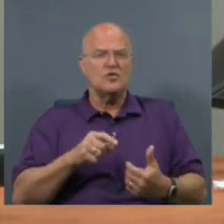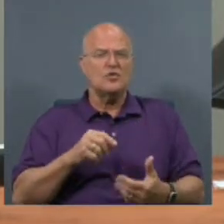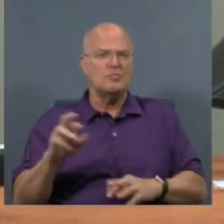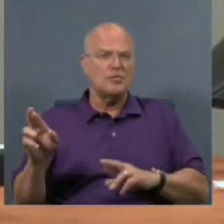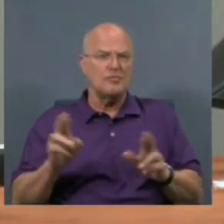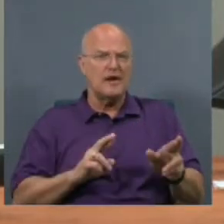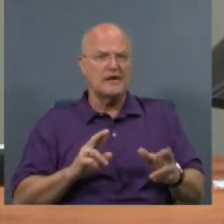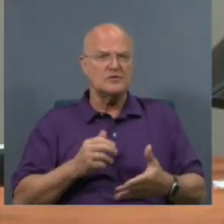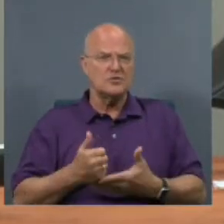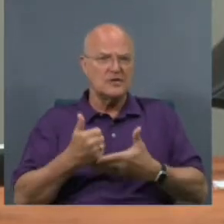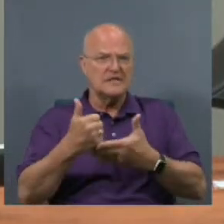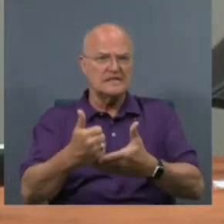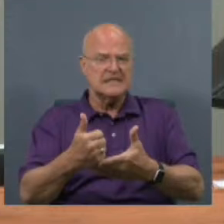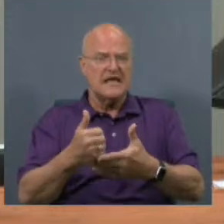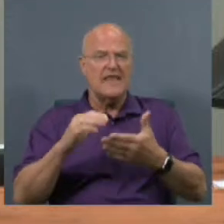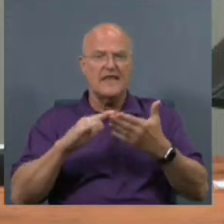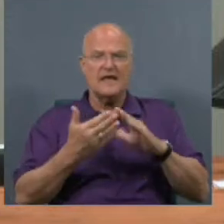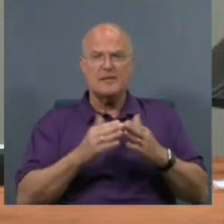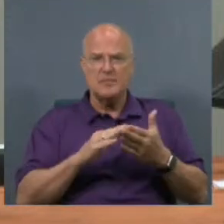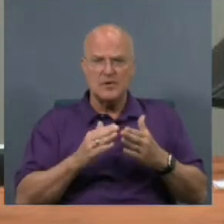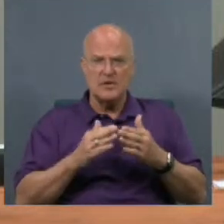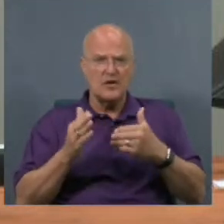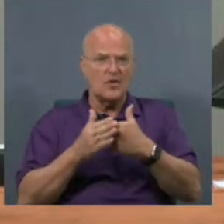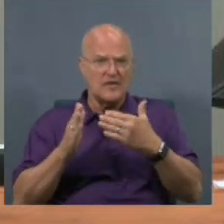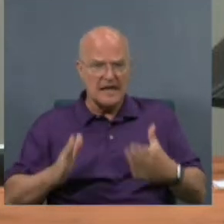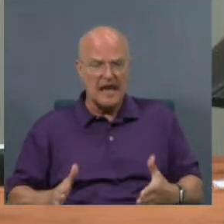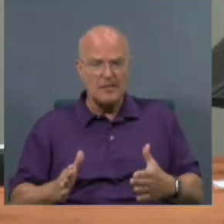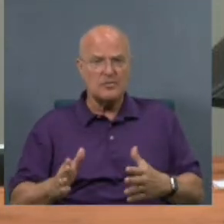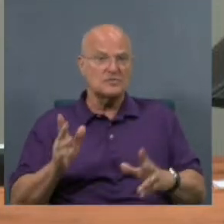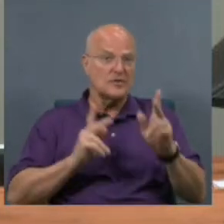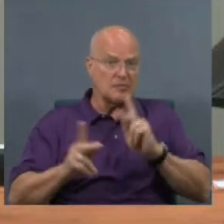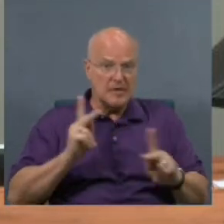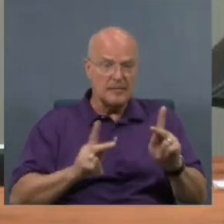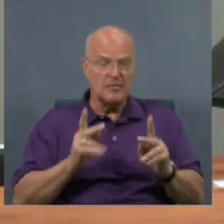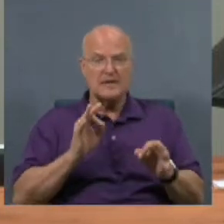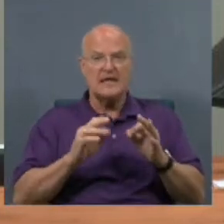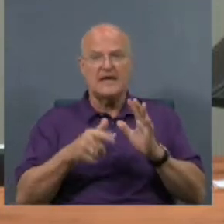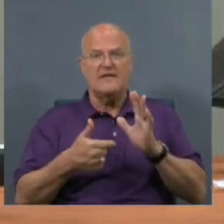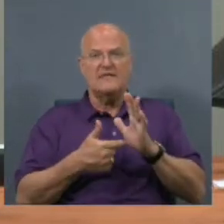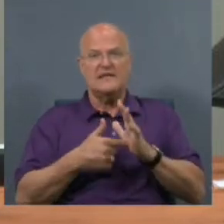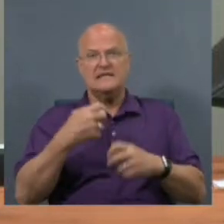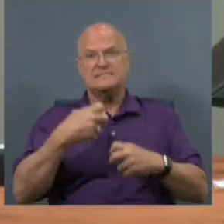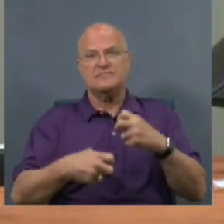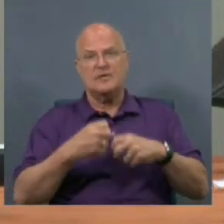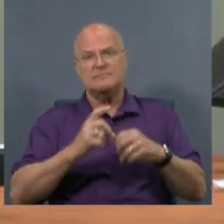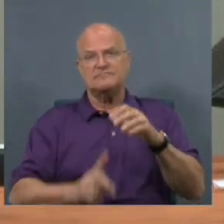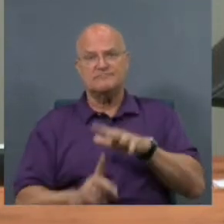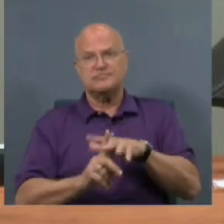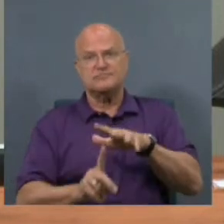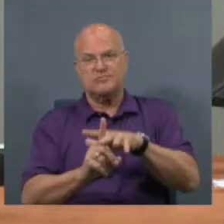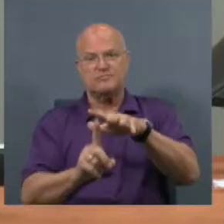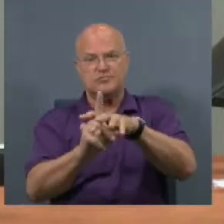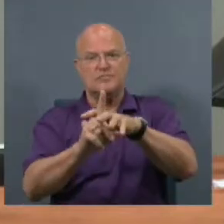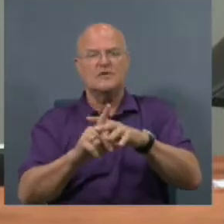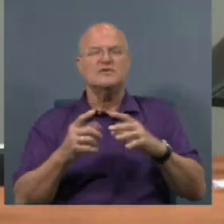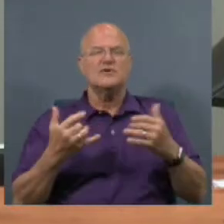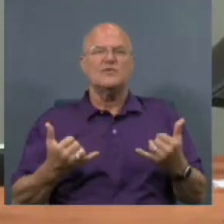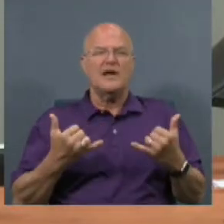assist the community or the neighbors or the people, if these, may happen? So a lot of things are